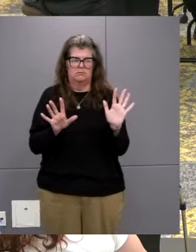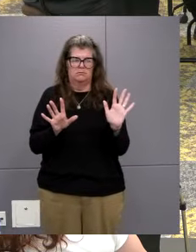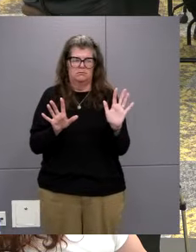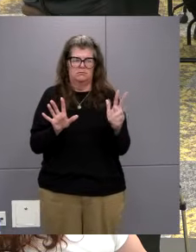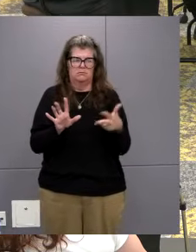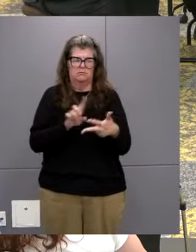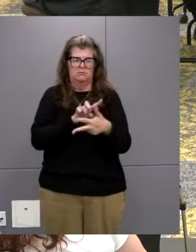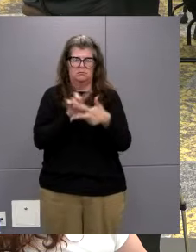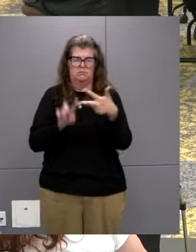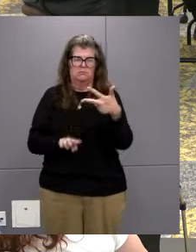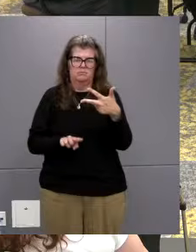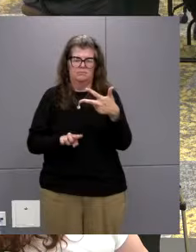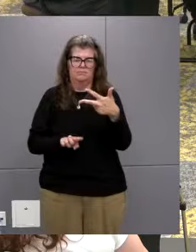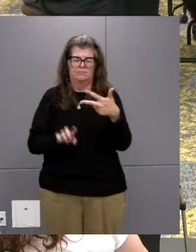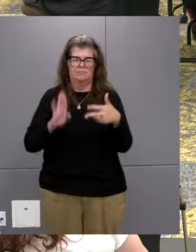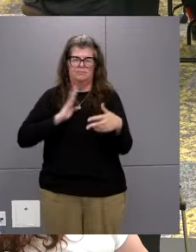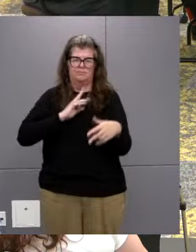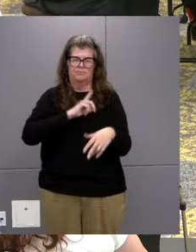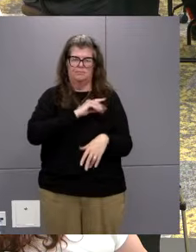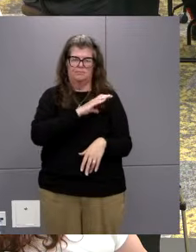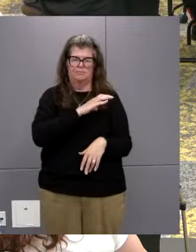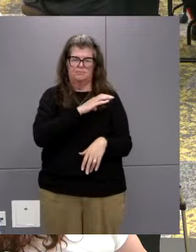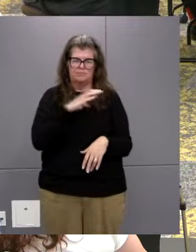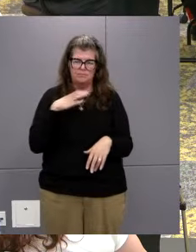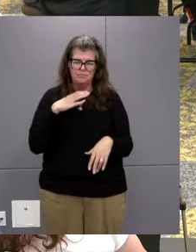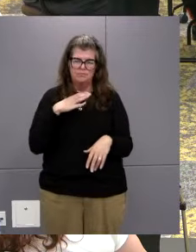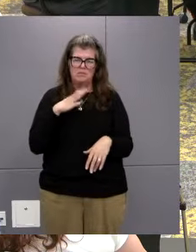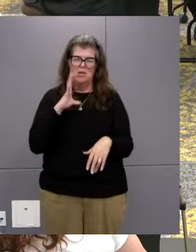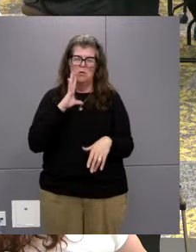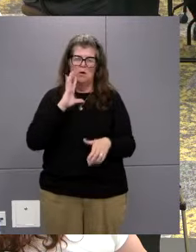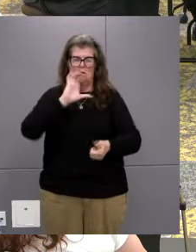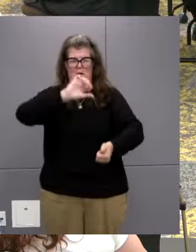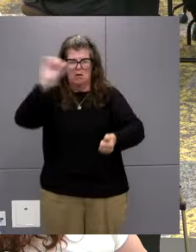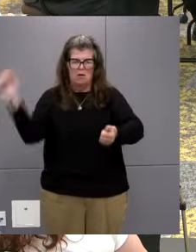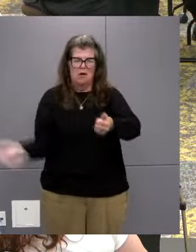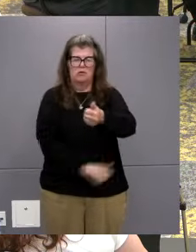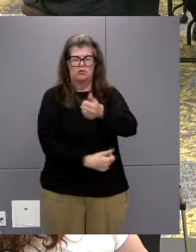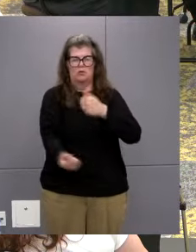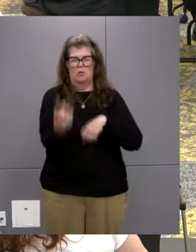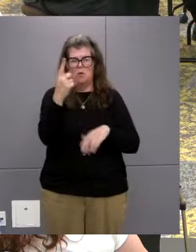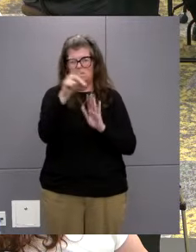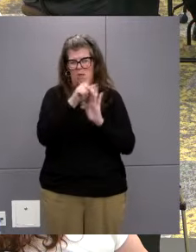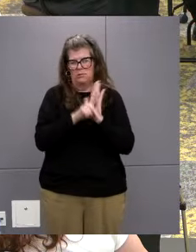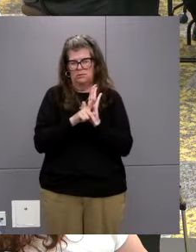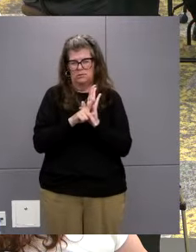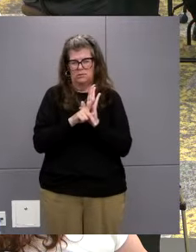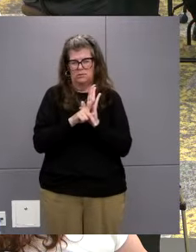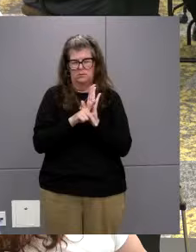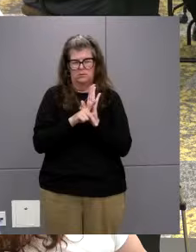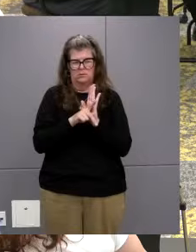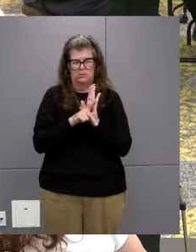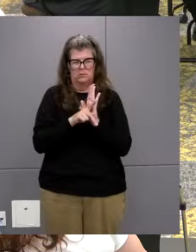the board committees are going to fall under one policy now.